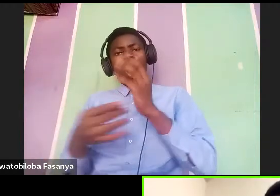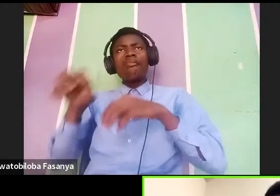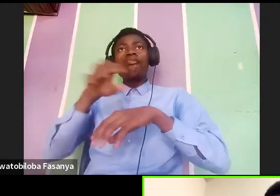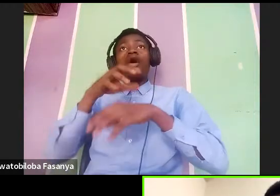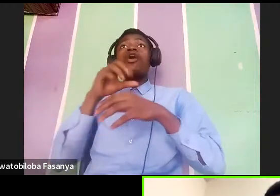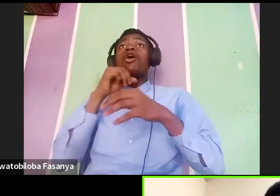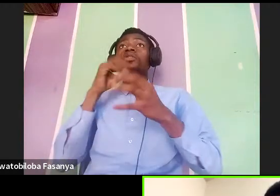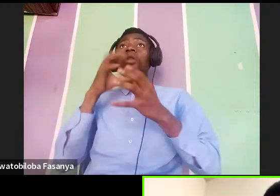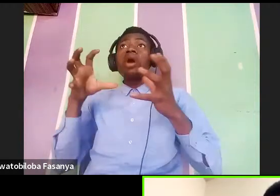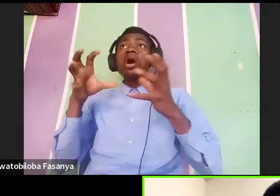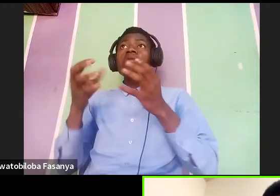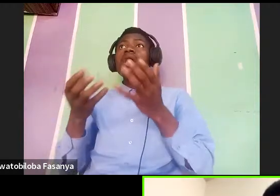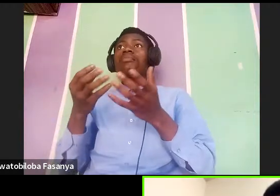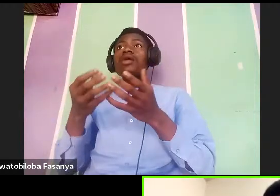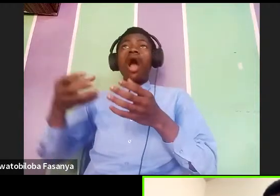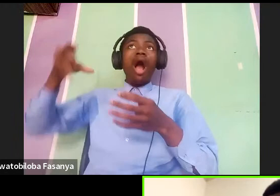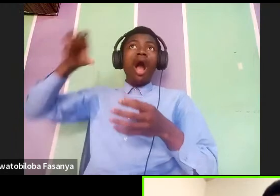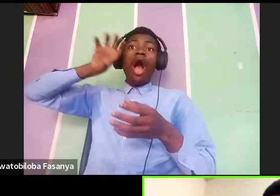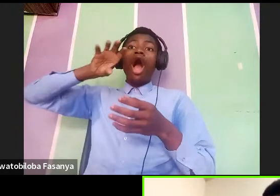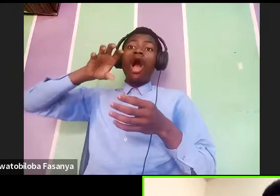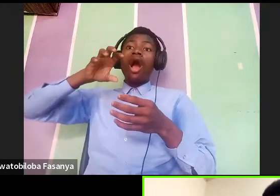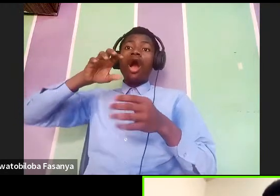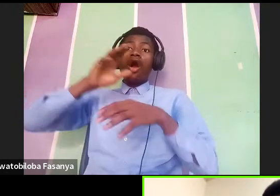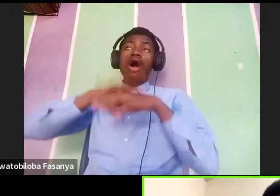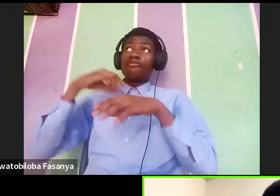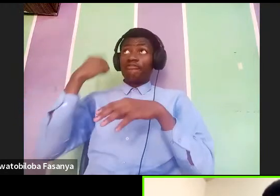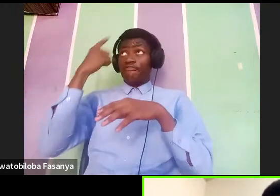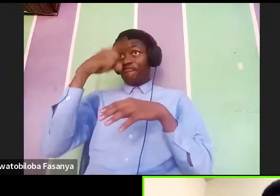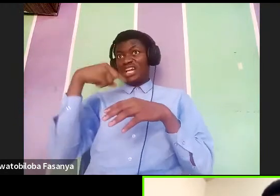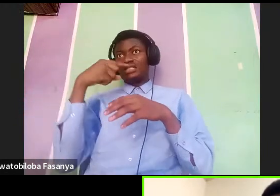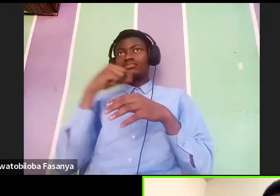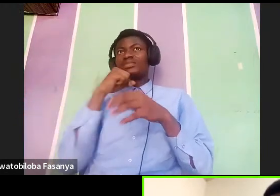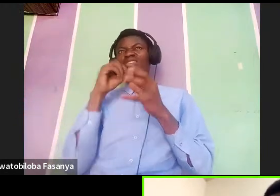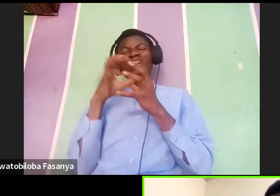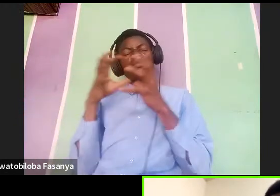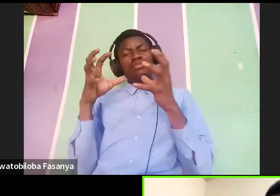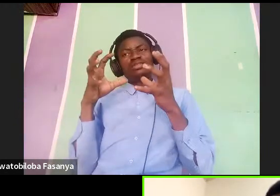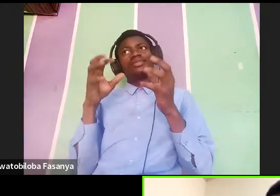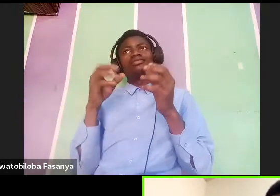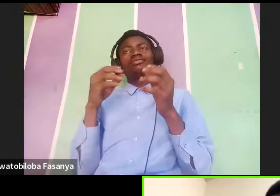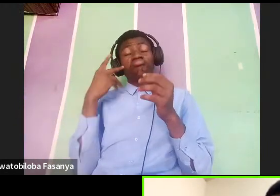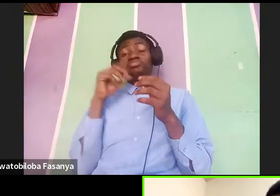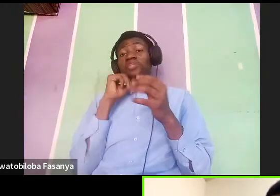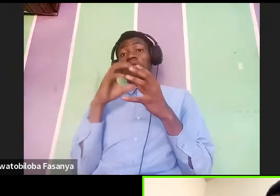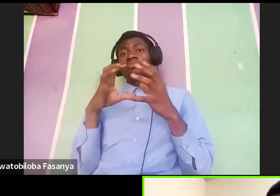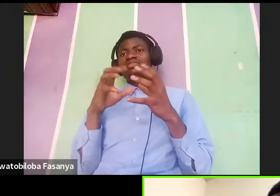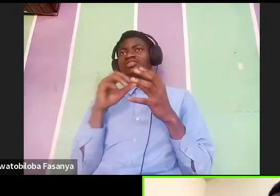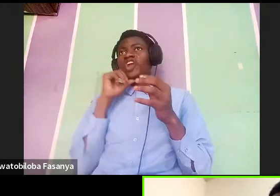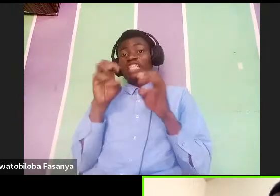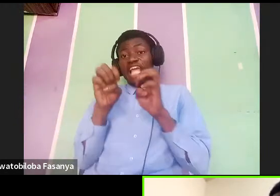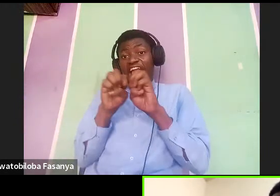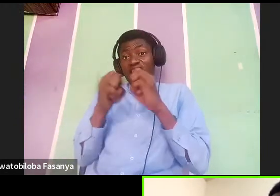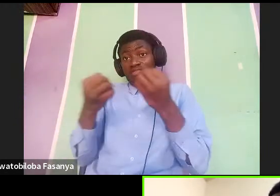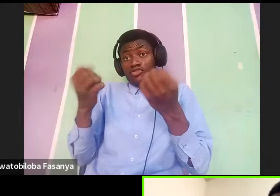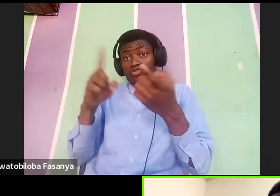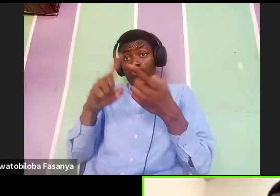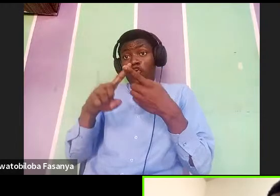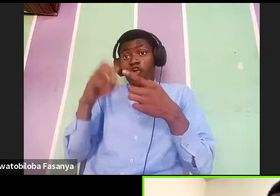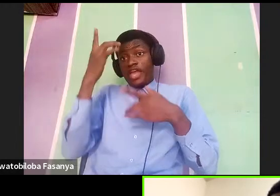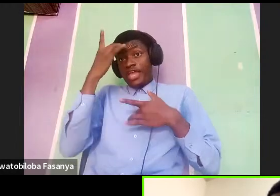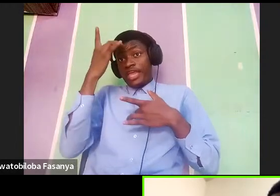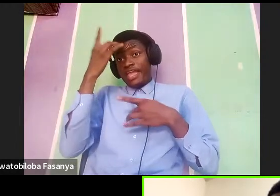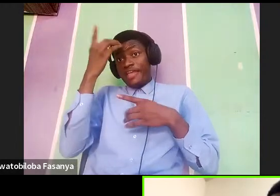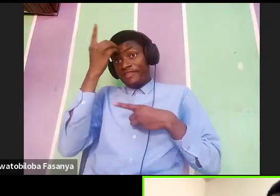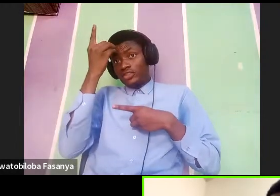that are really, really that may be exposed to an infection, it's something where maybe